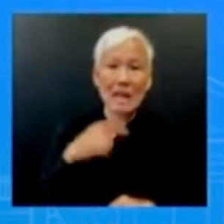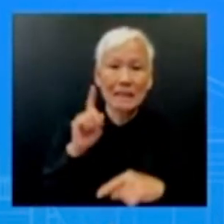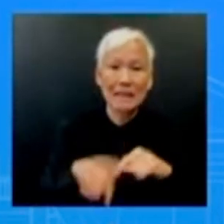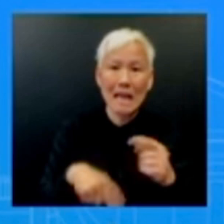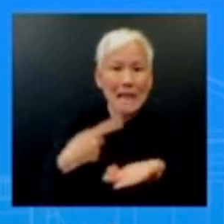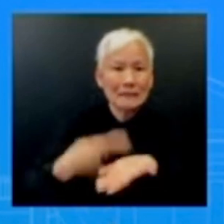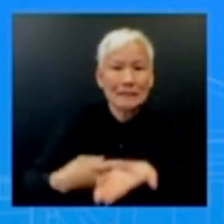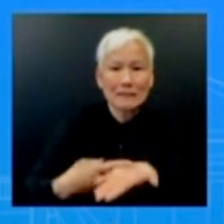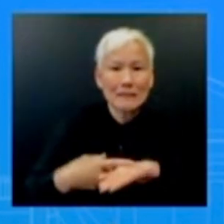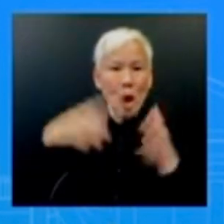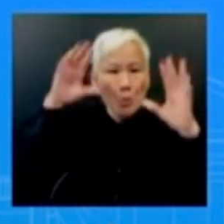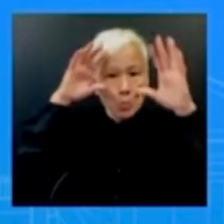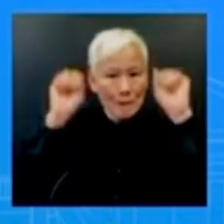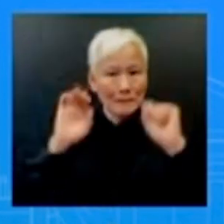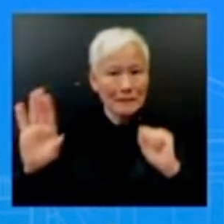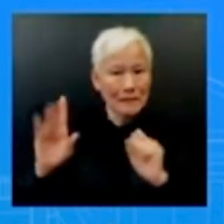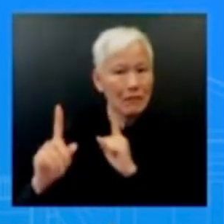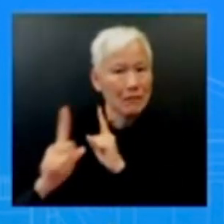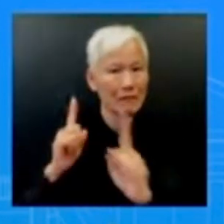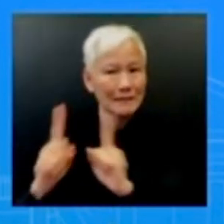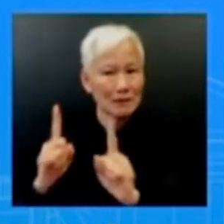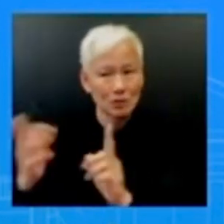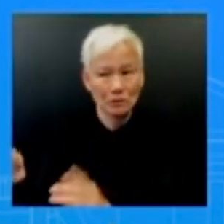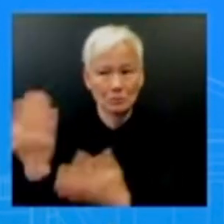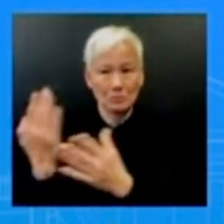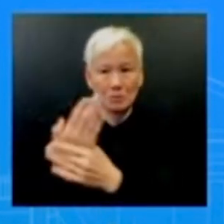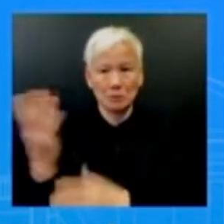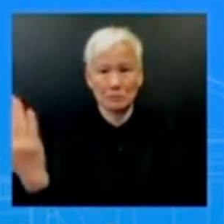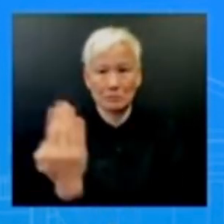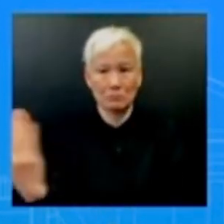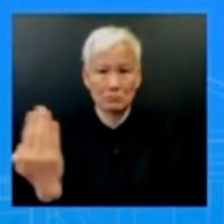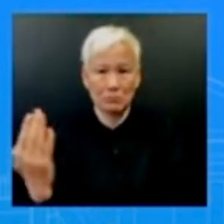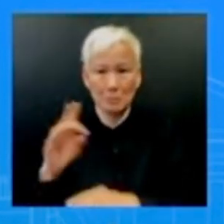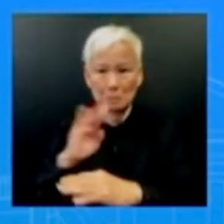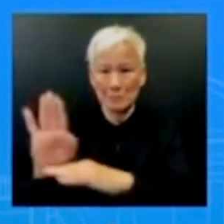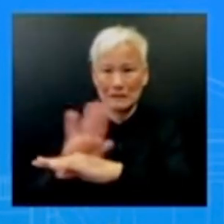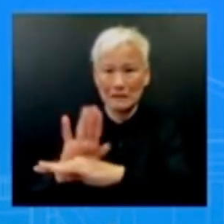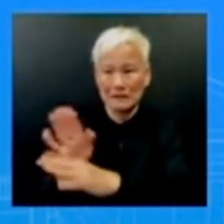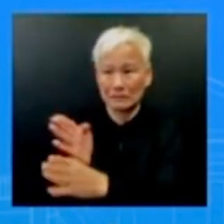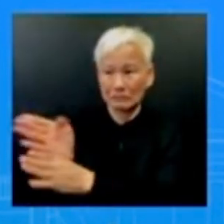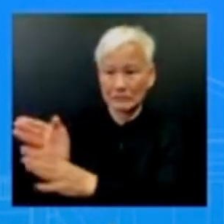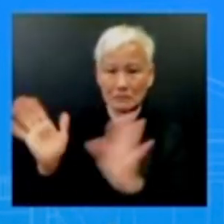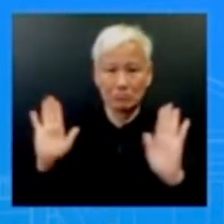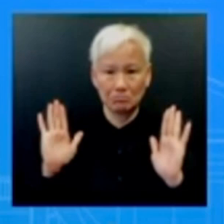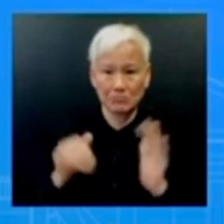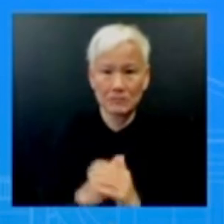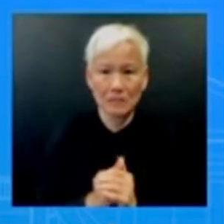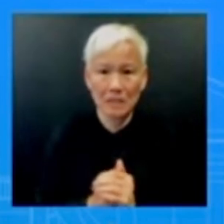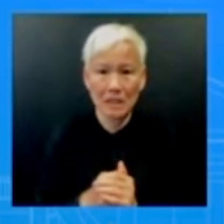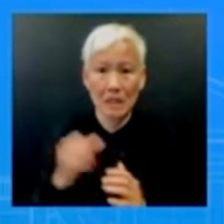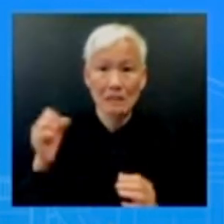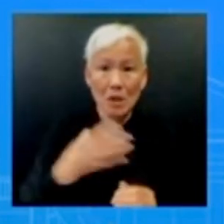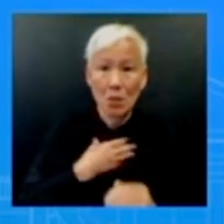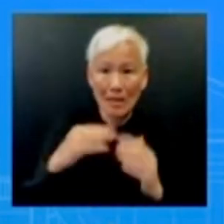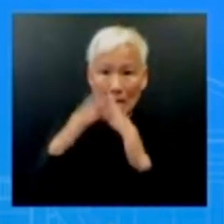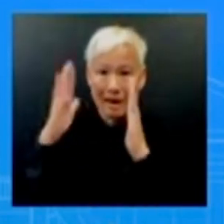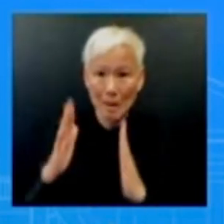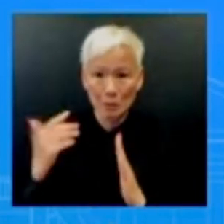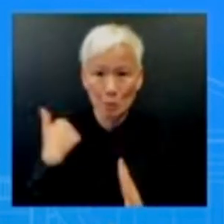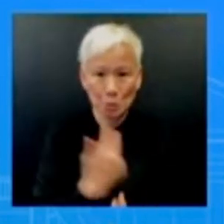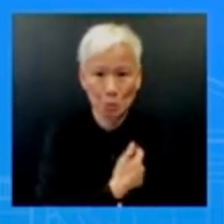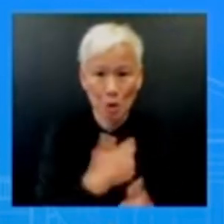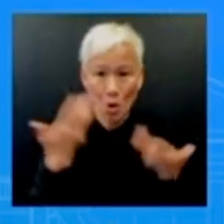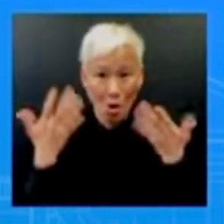anybody from the business sector or outside of the White House. What I can say is, and we've said this many times before, he has been kept